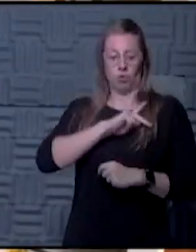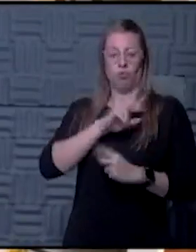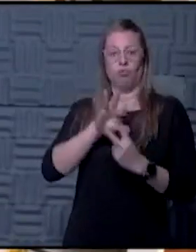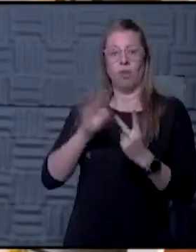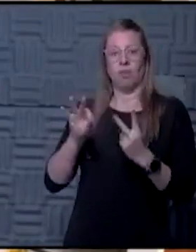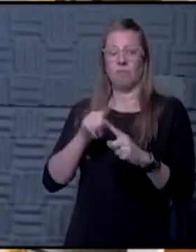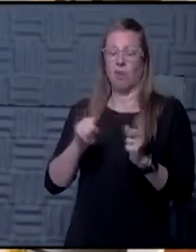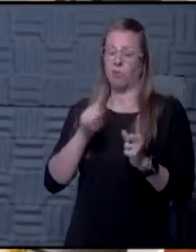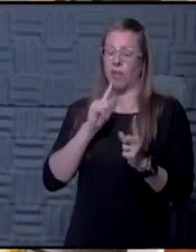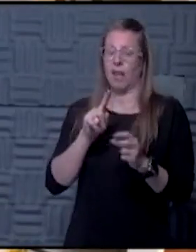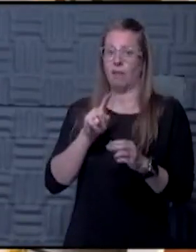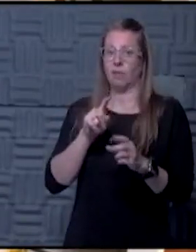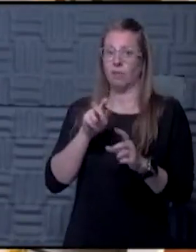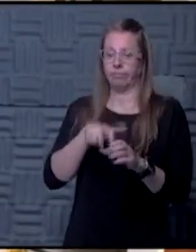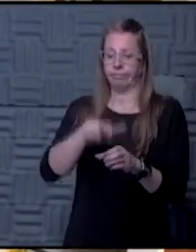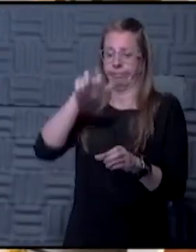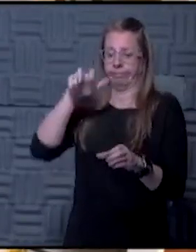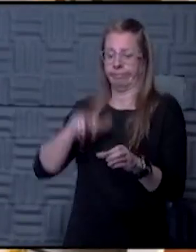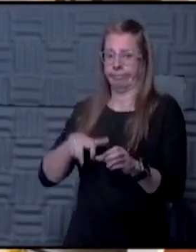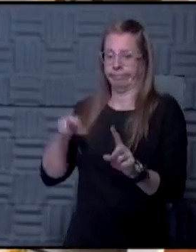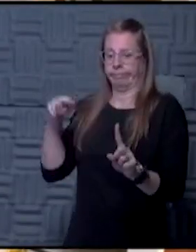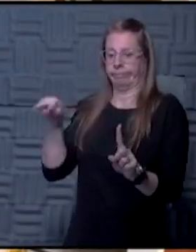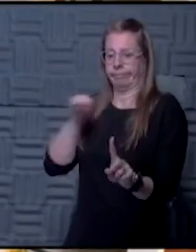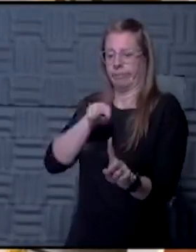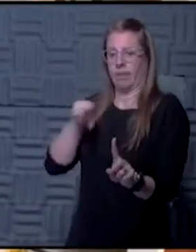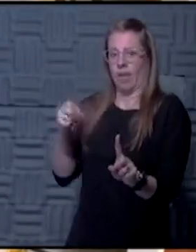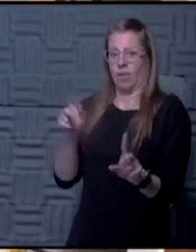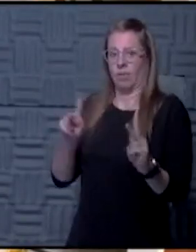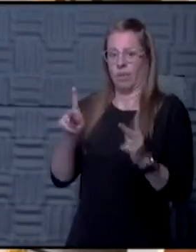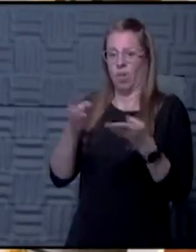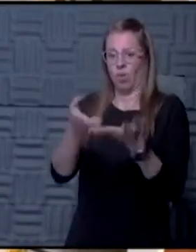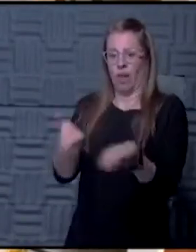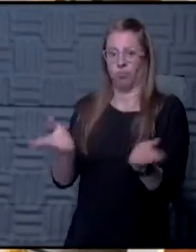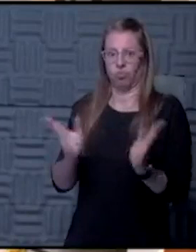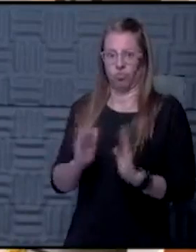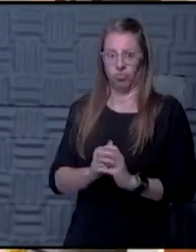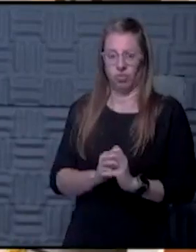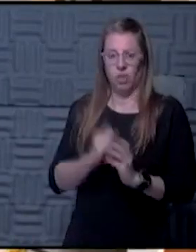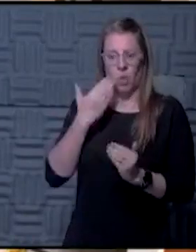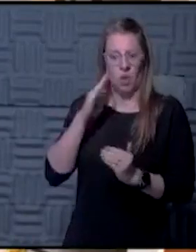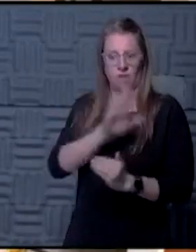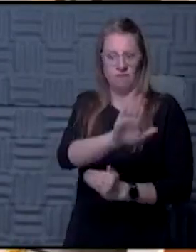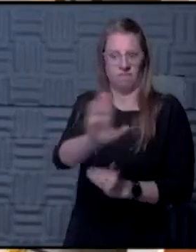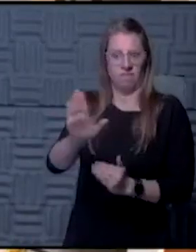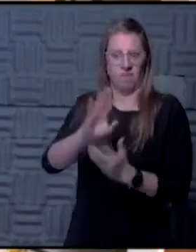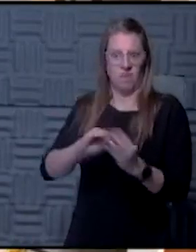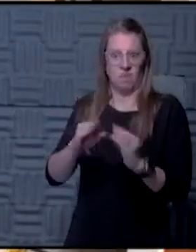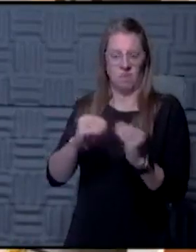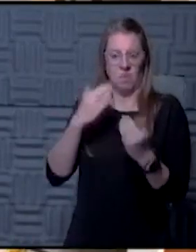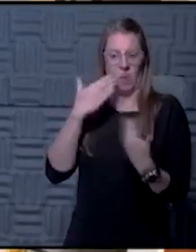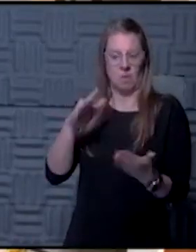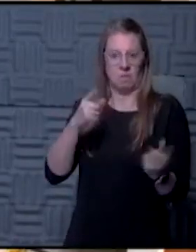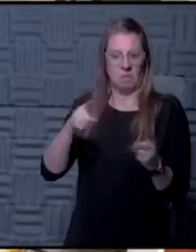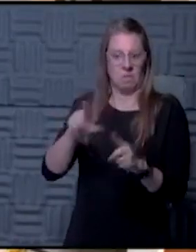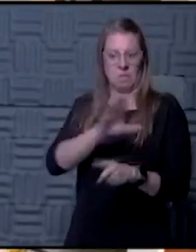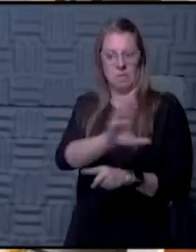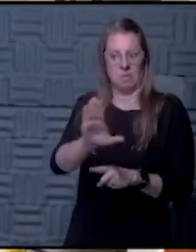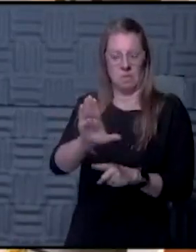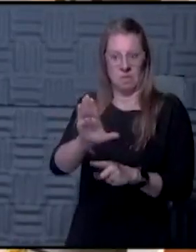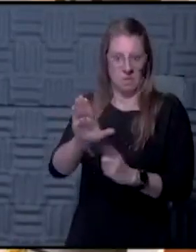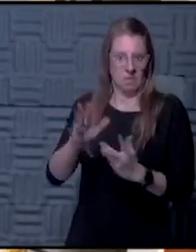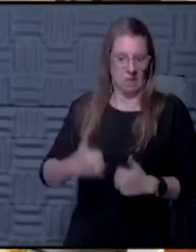of your own bubble and think about others around you, because you really don't know their stories or what's going on with them.